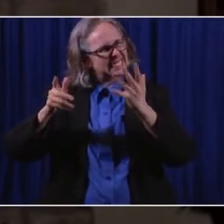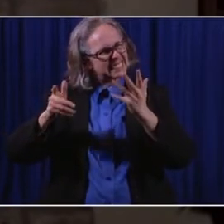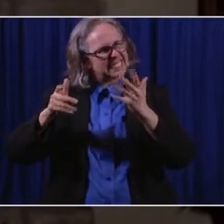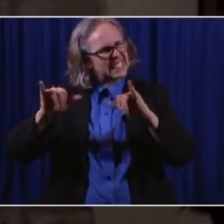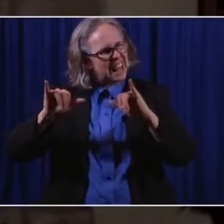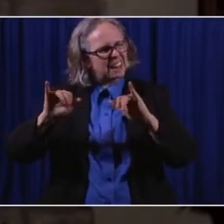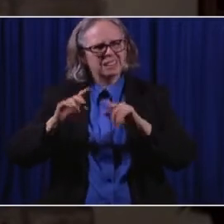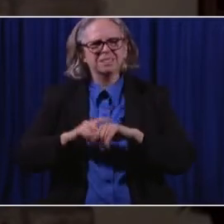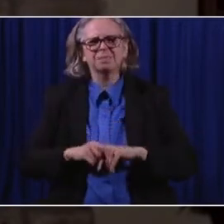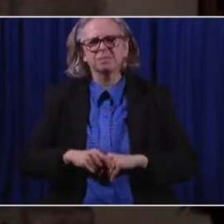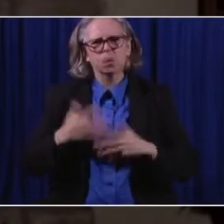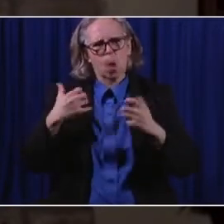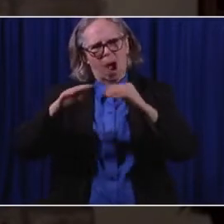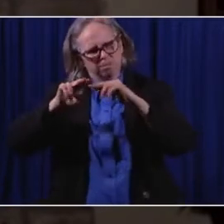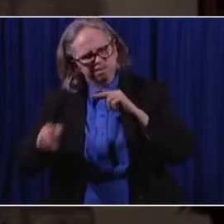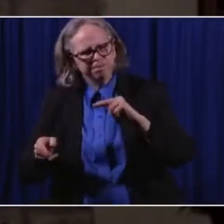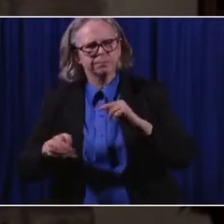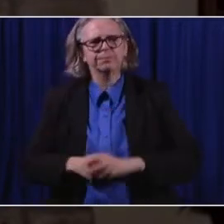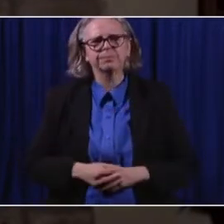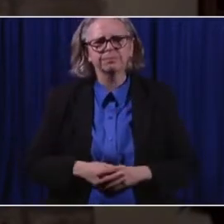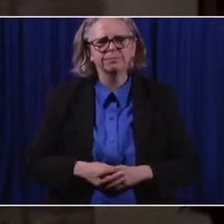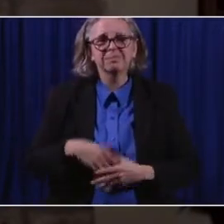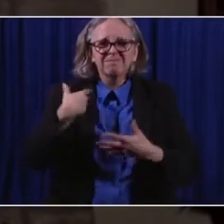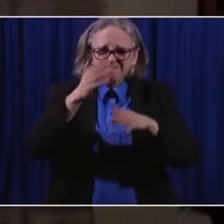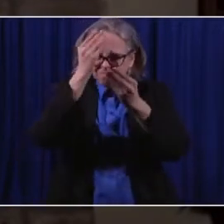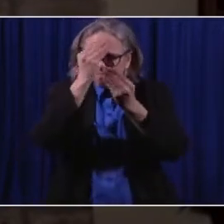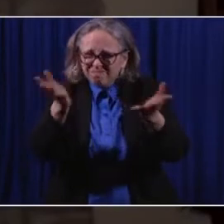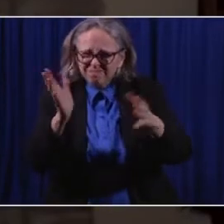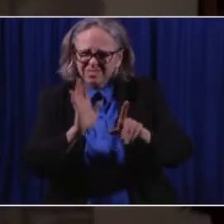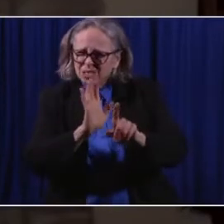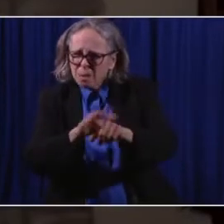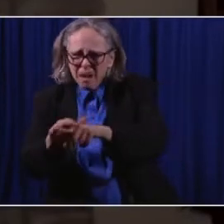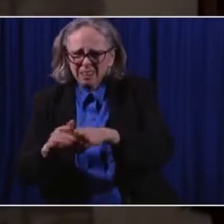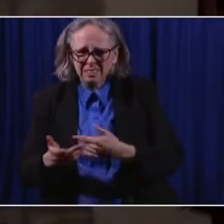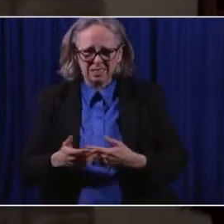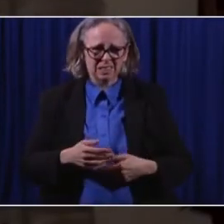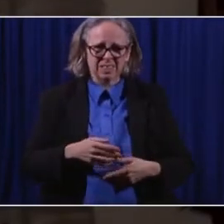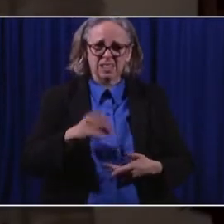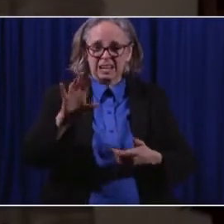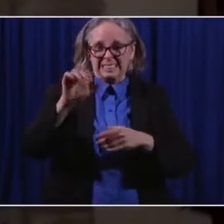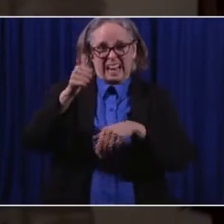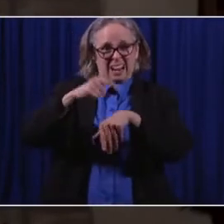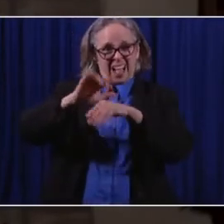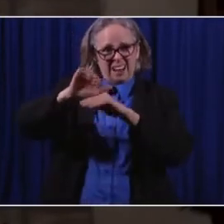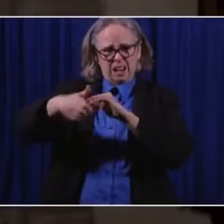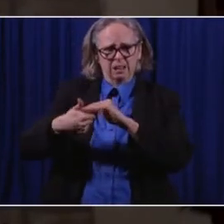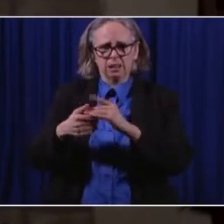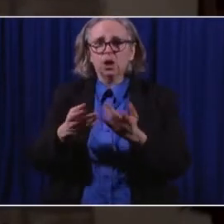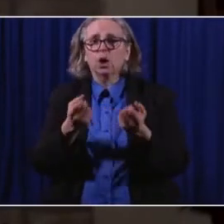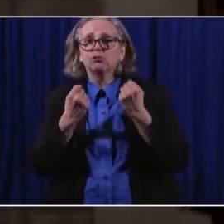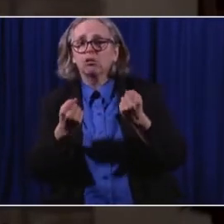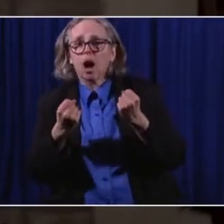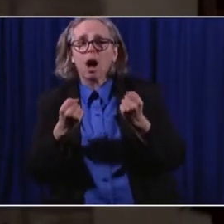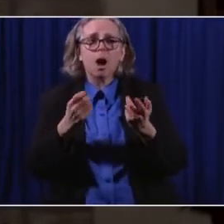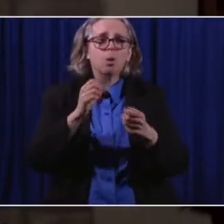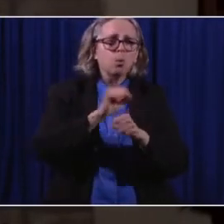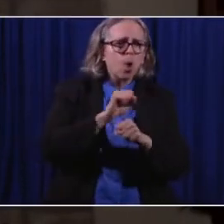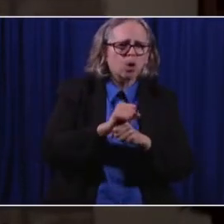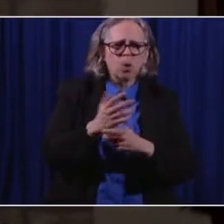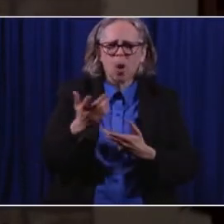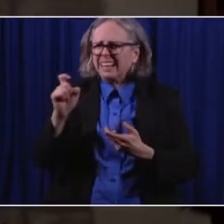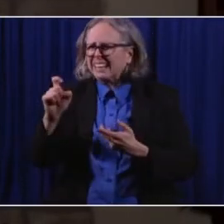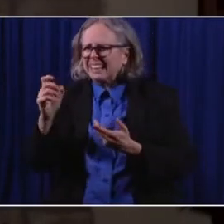to those going to and from work, those who have an emergency, or those who need medical care. Curfew is not intended to stop anyone from getting groceries